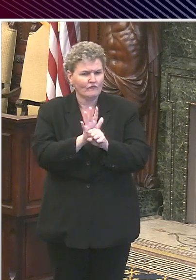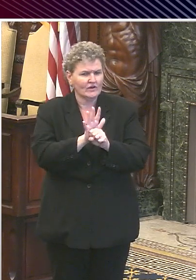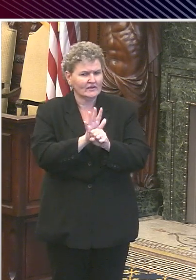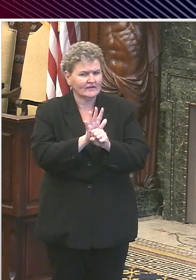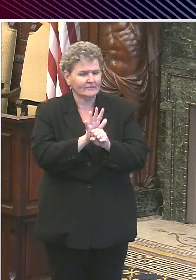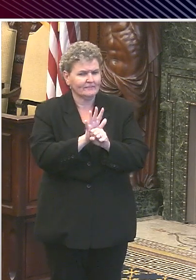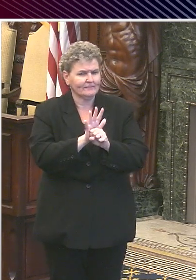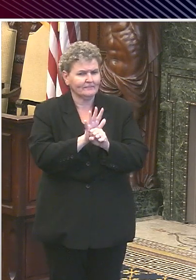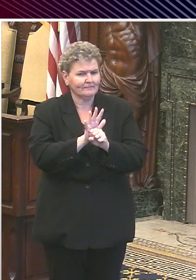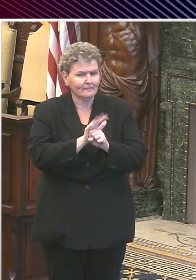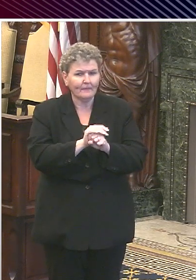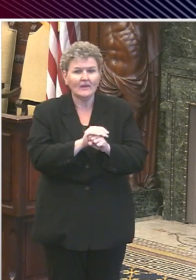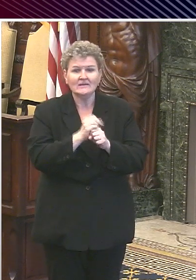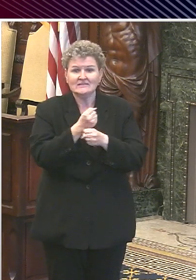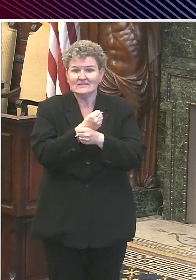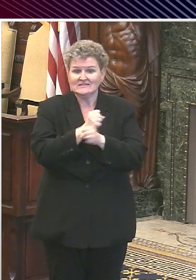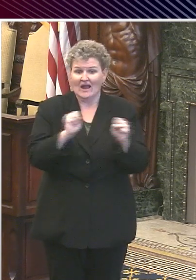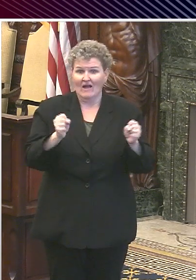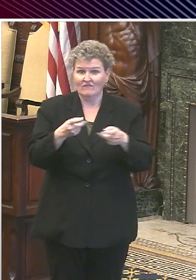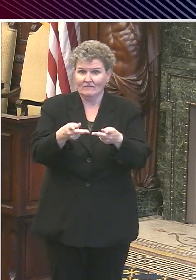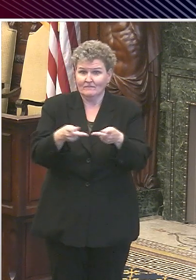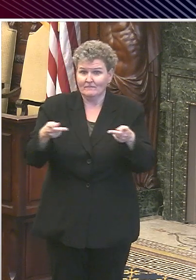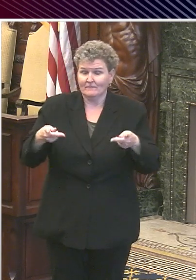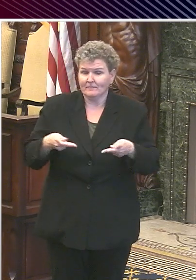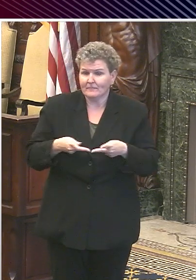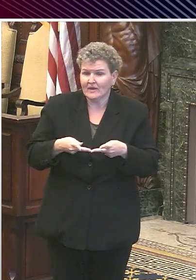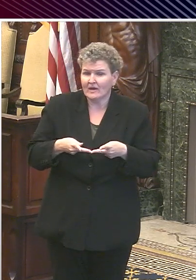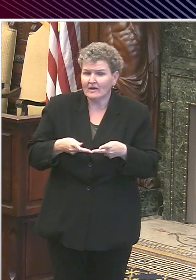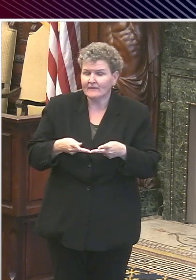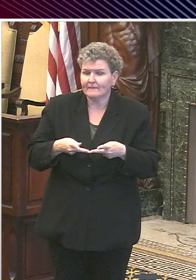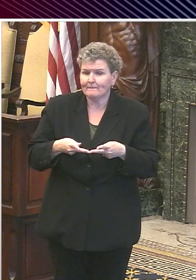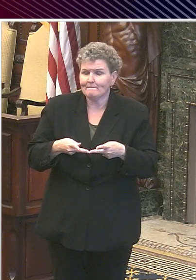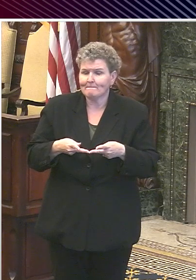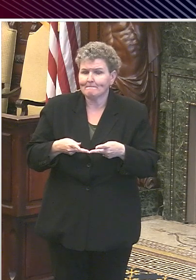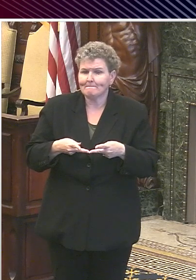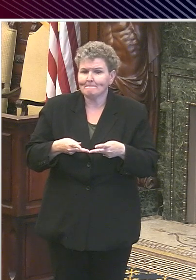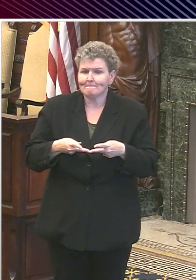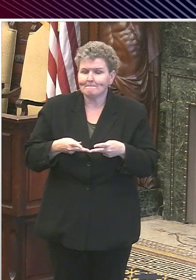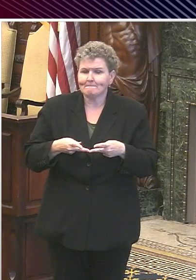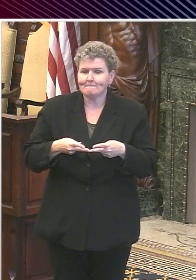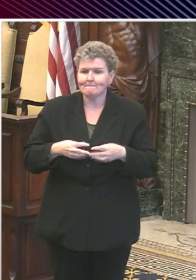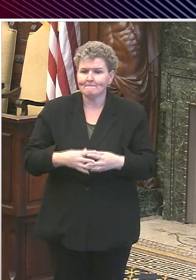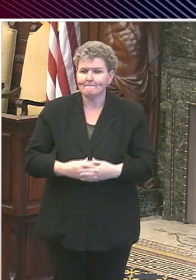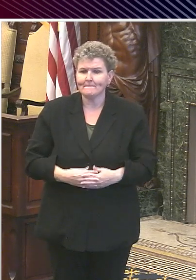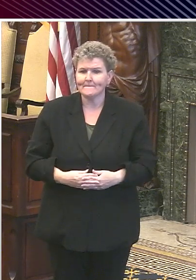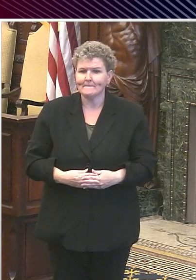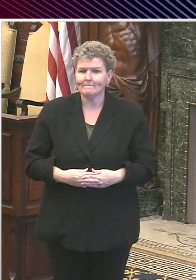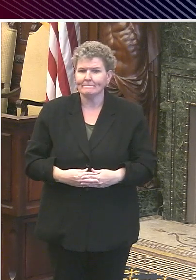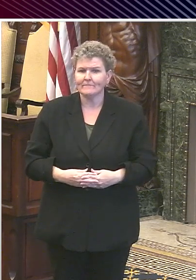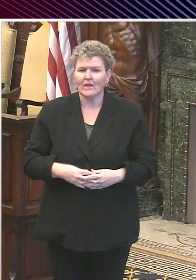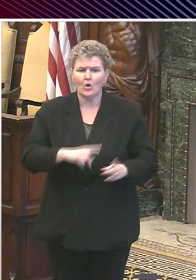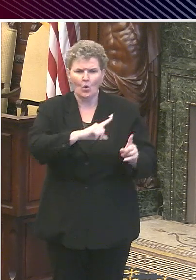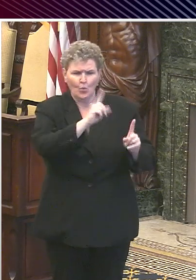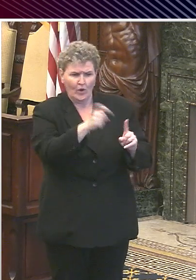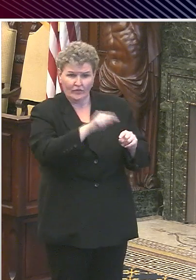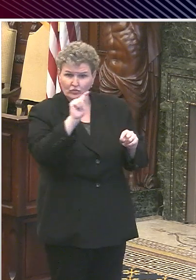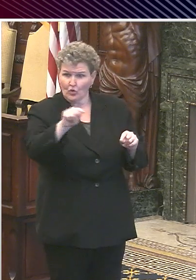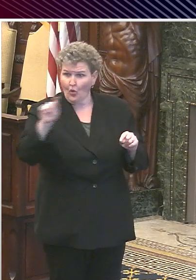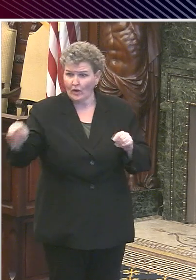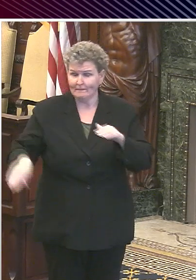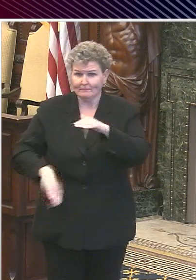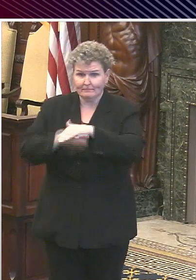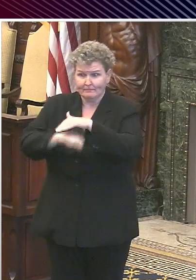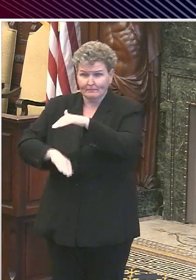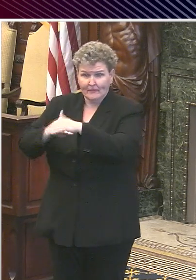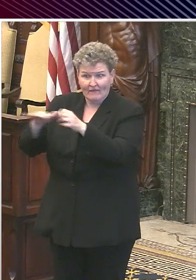COVID-19 safe sites. Does anyone know if those places are close to or at capacity? What is the capacity for